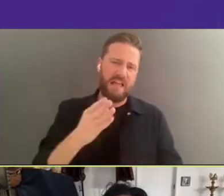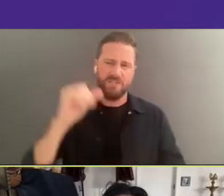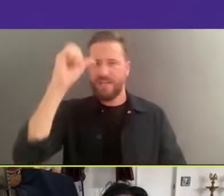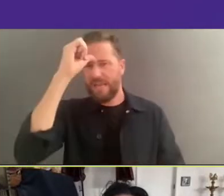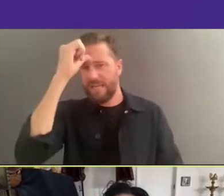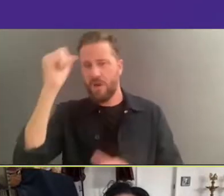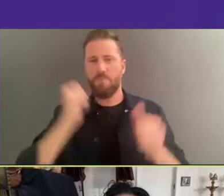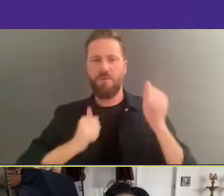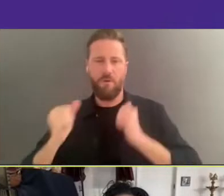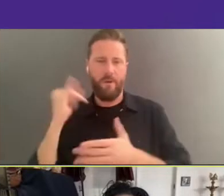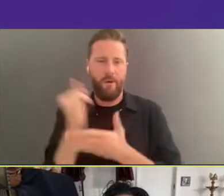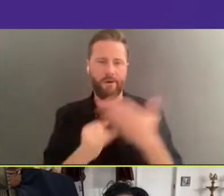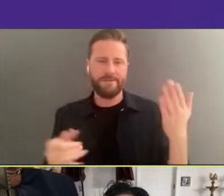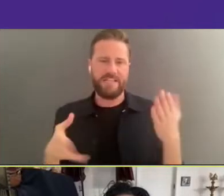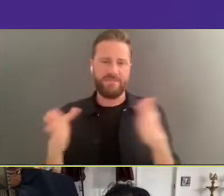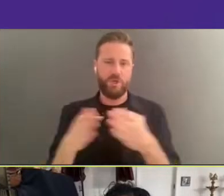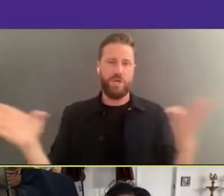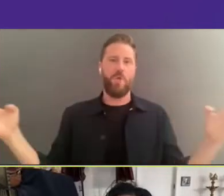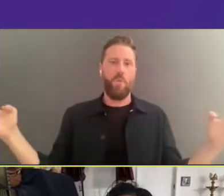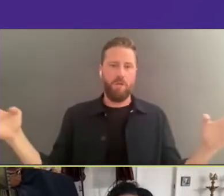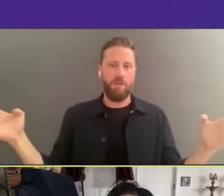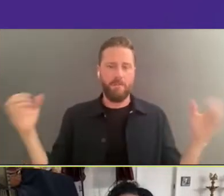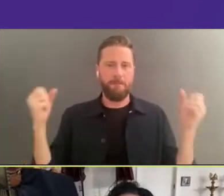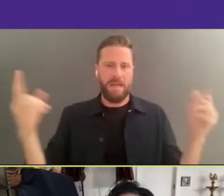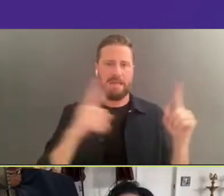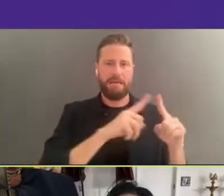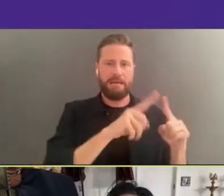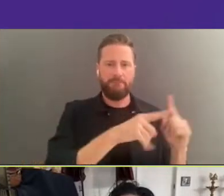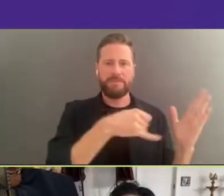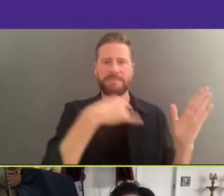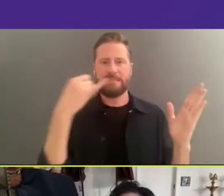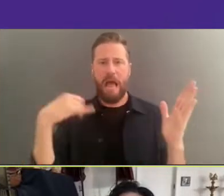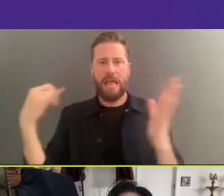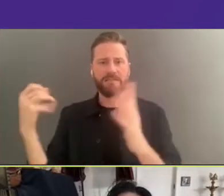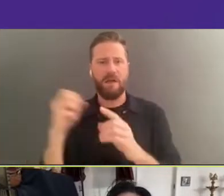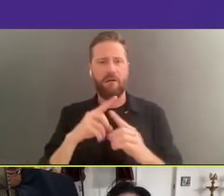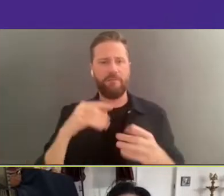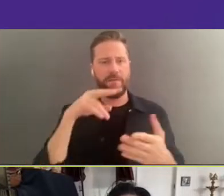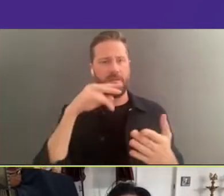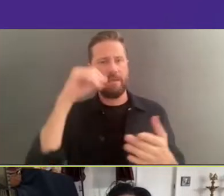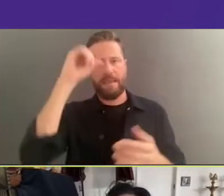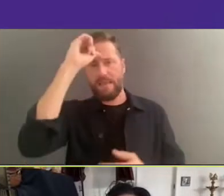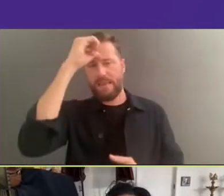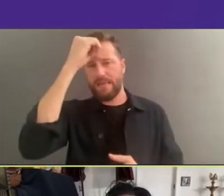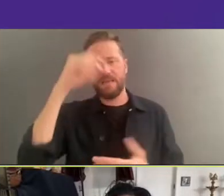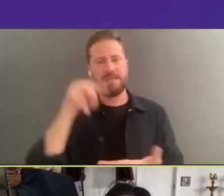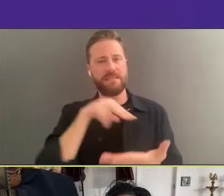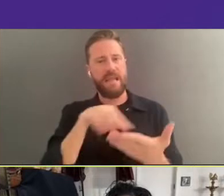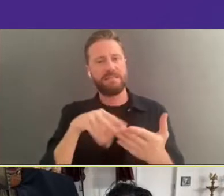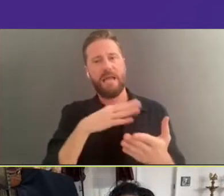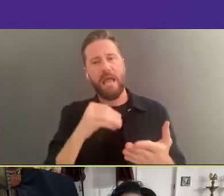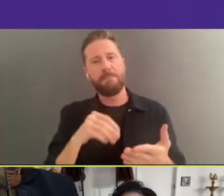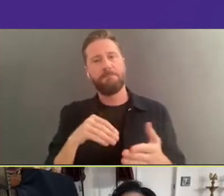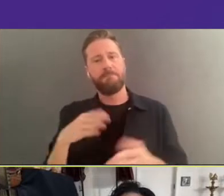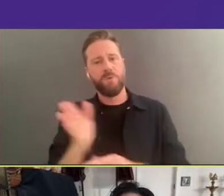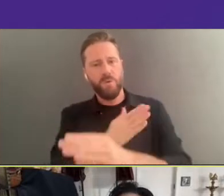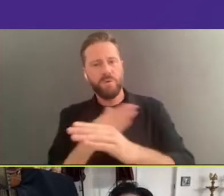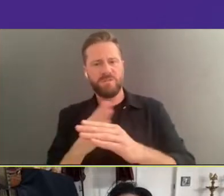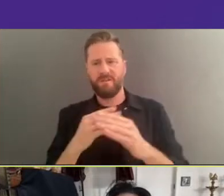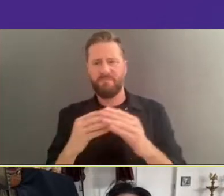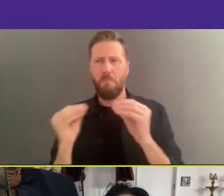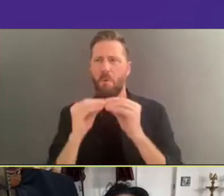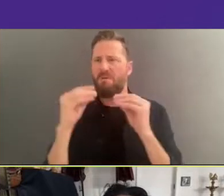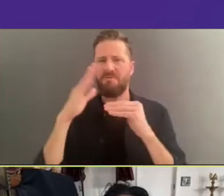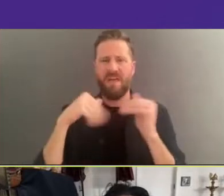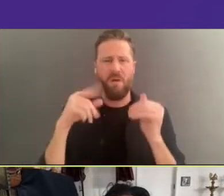umbrella to say because there are so many styles of Indian dance and music, probably upwards of hundreds, but I work